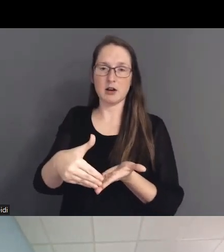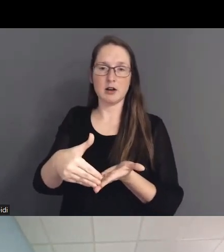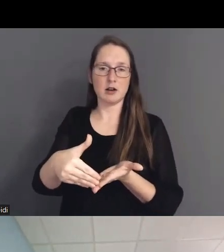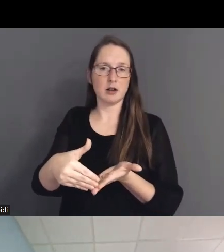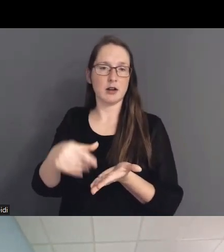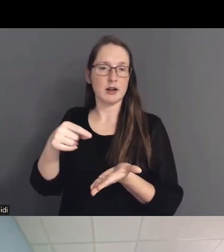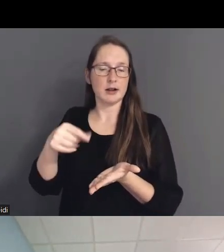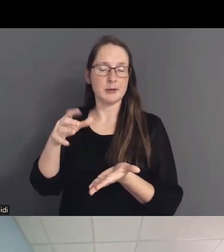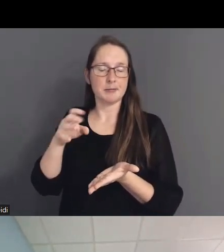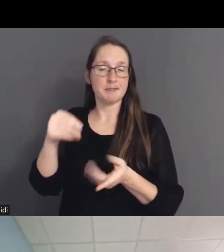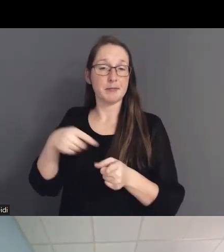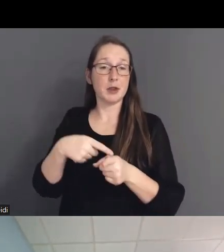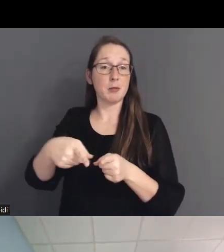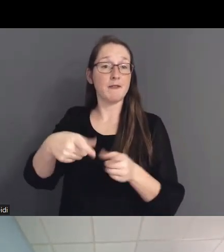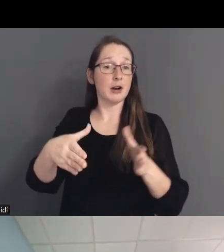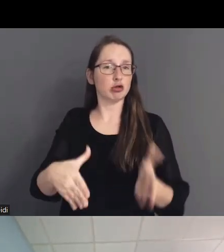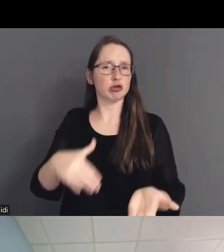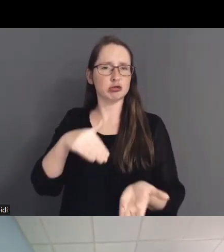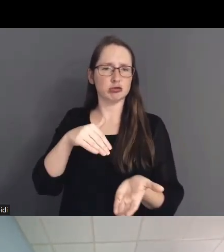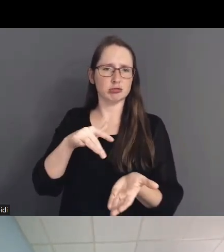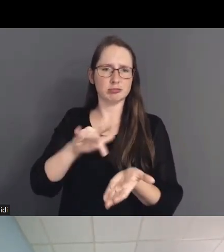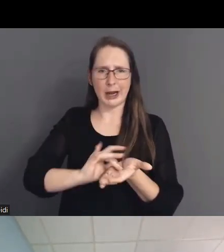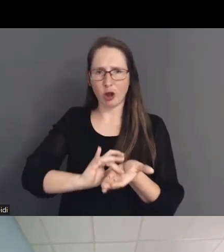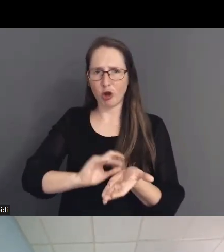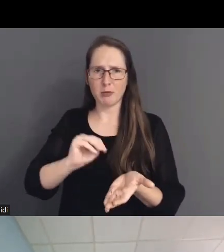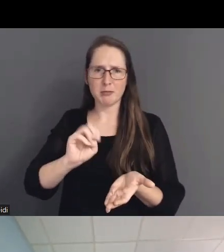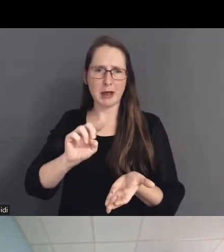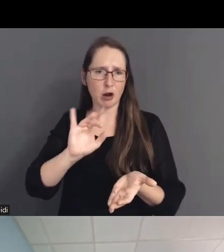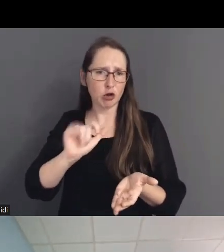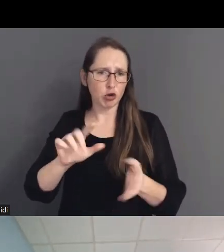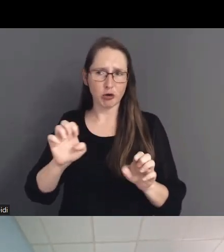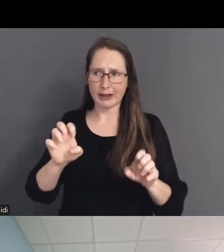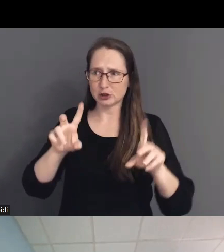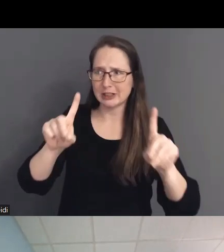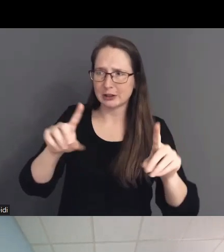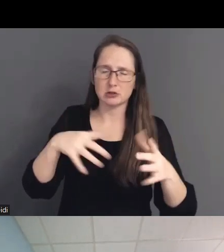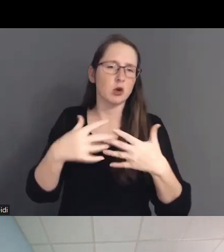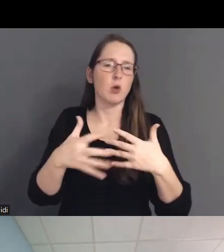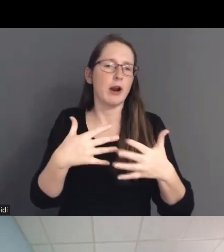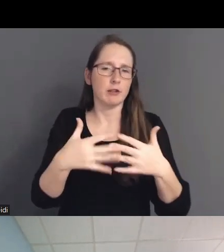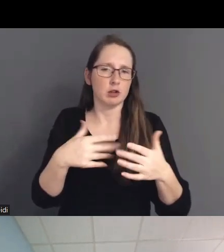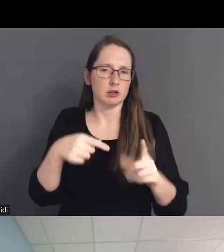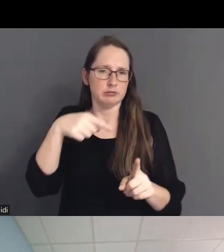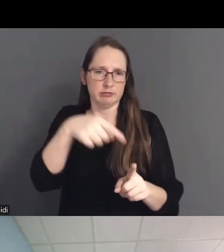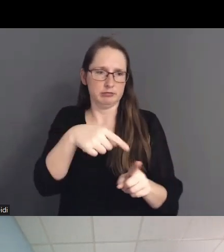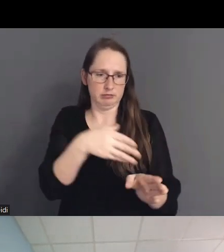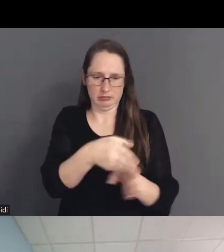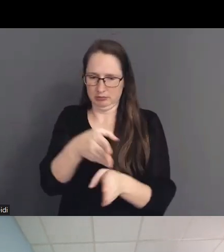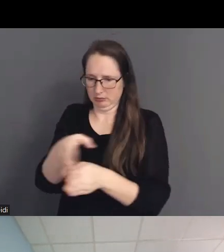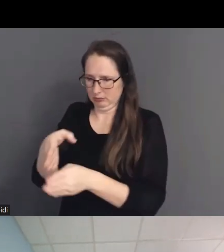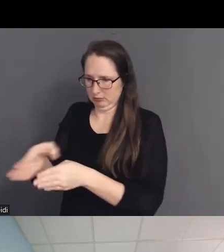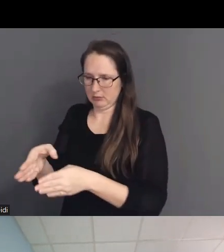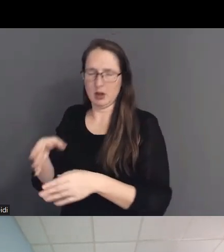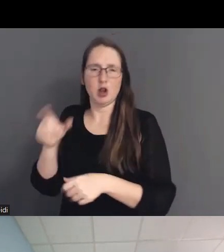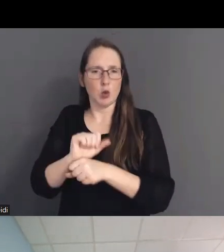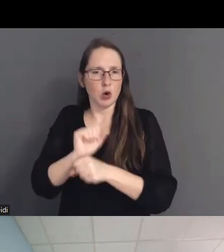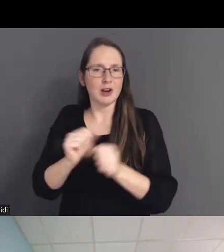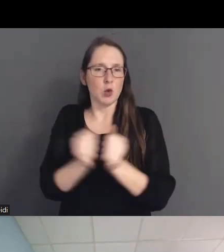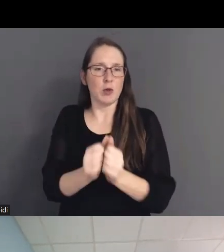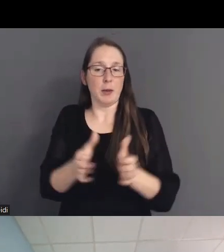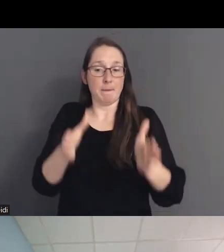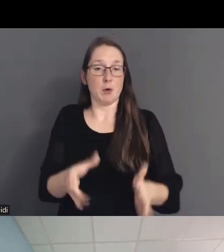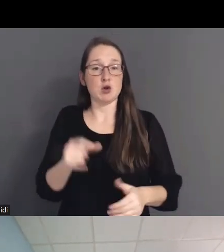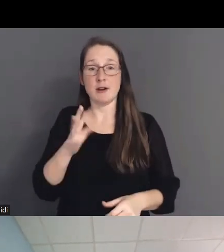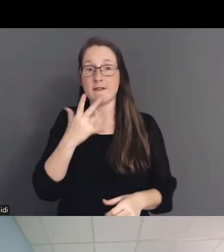the professionals, medical, educational, whichever discipline it is, are working with a person of